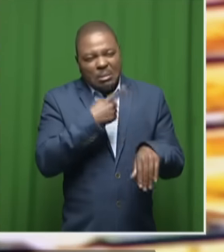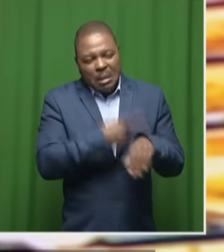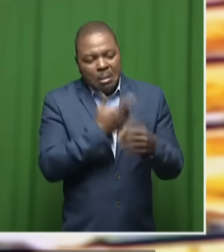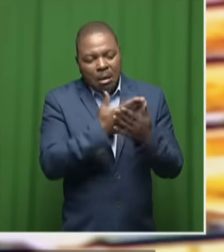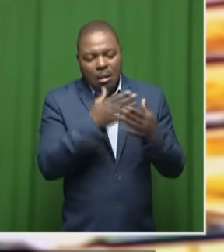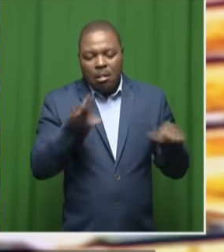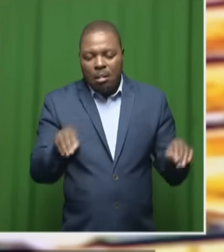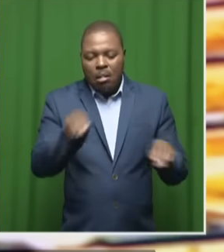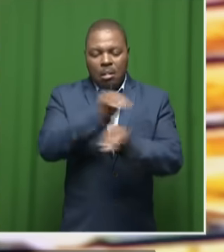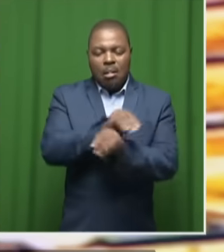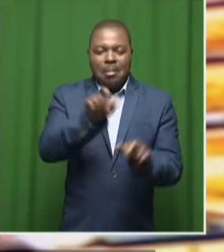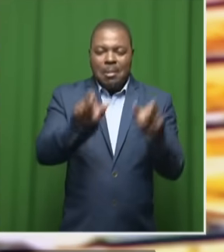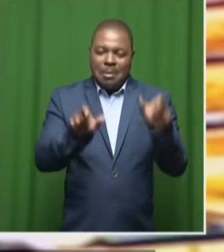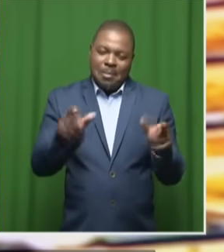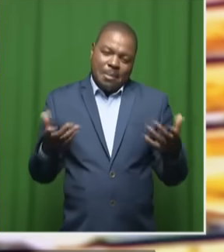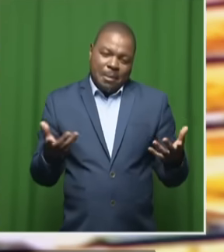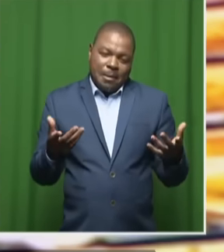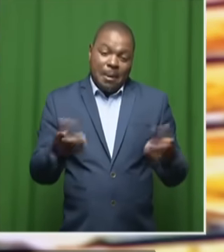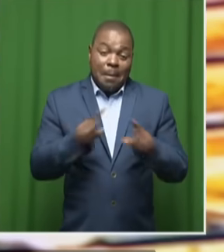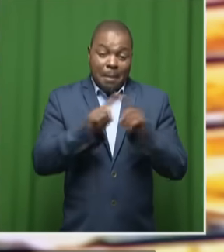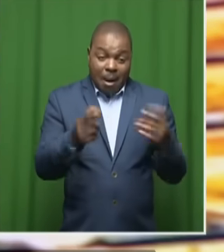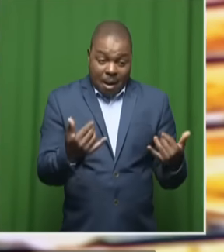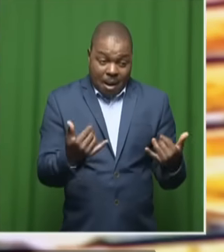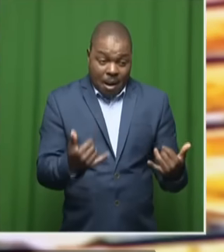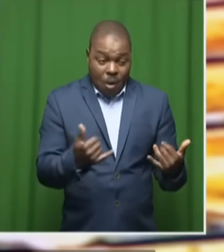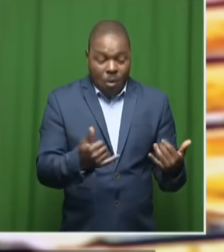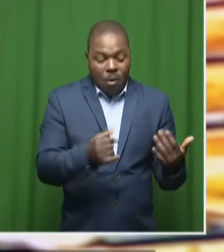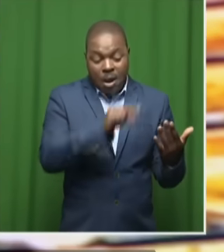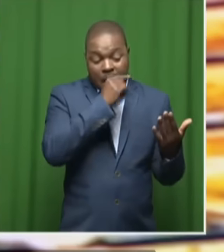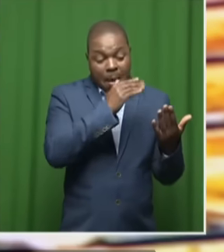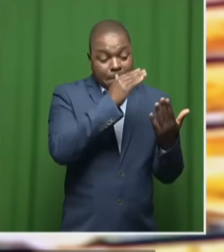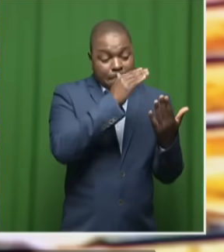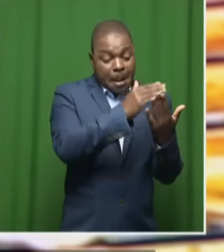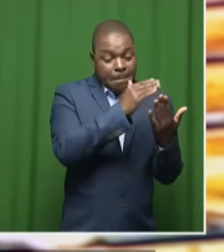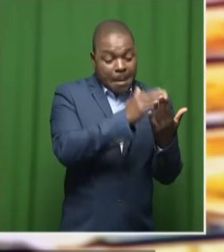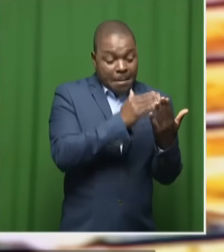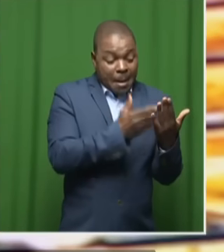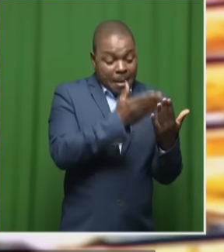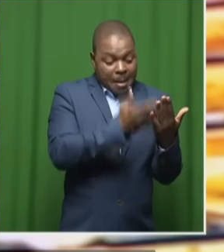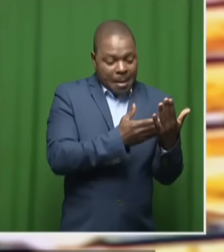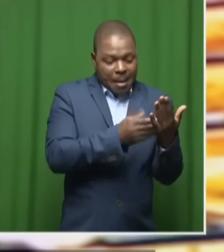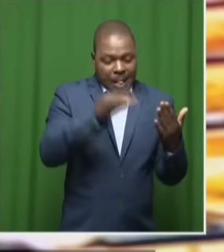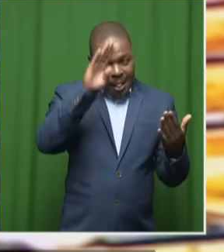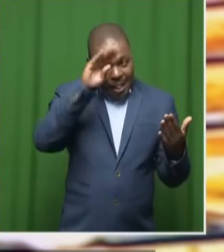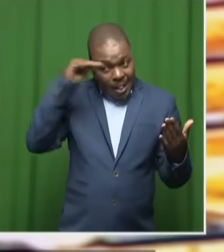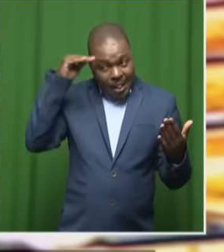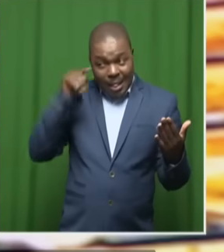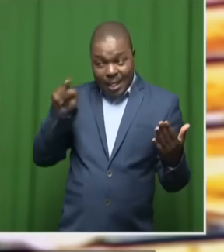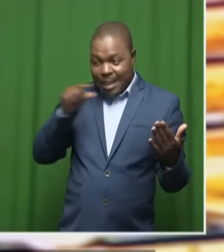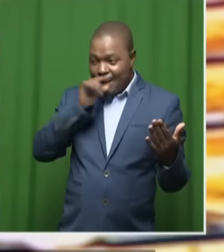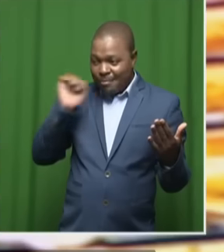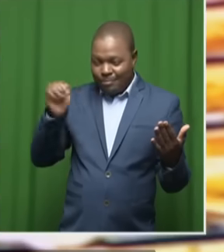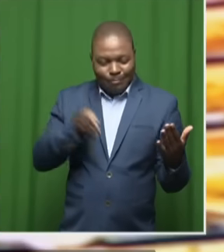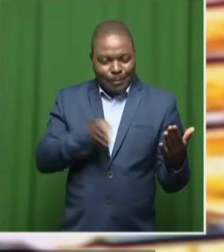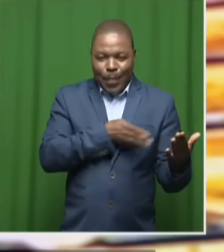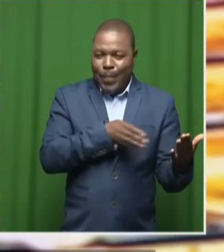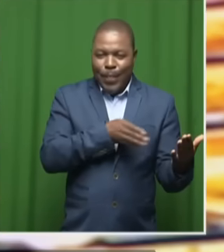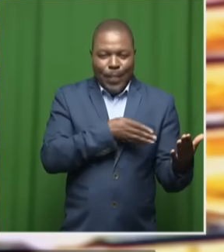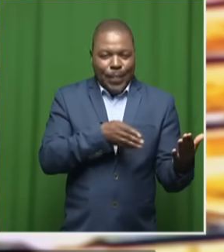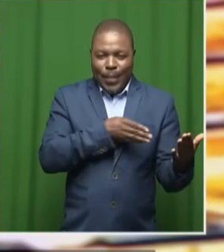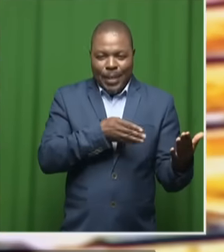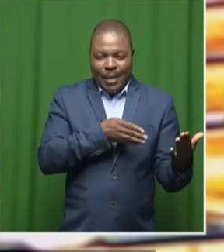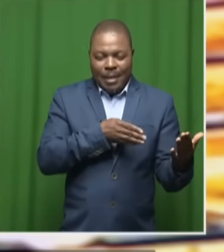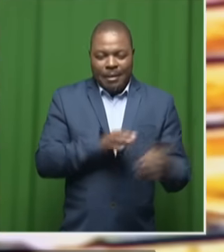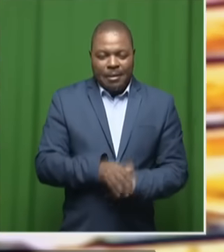someone with some. But as it stands, from the list that we have, Begitele's name is not in that list that was handed to